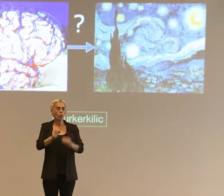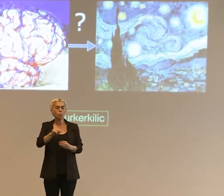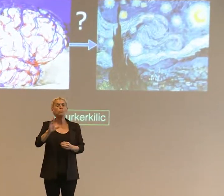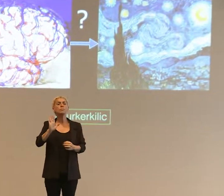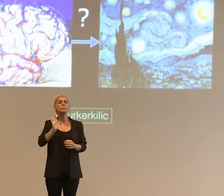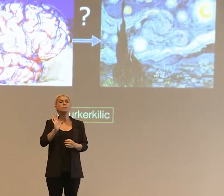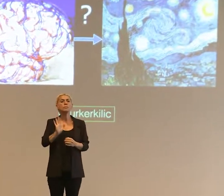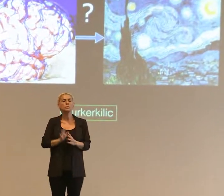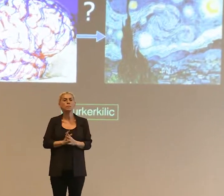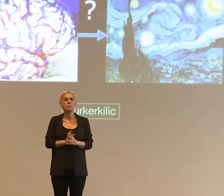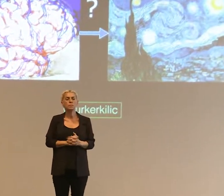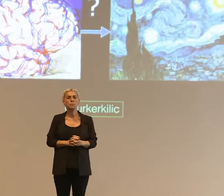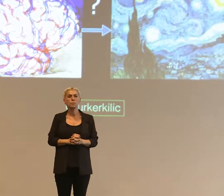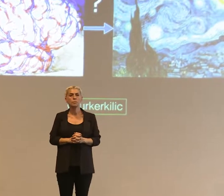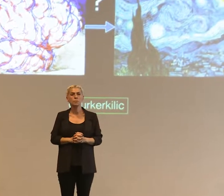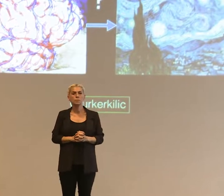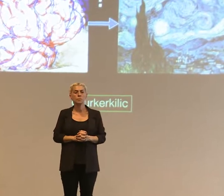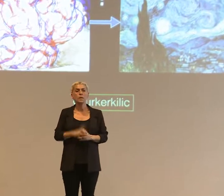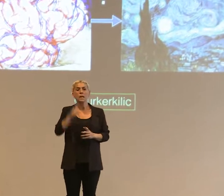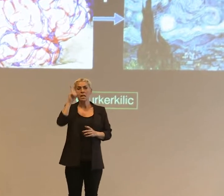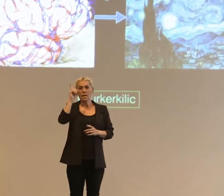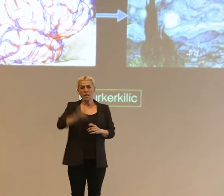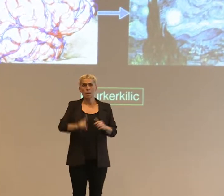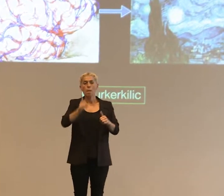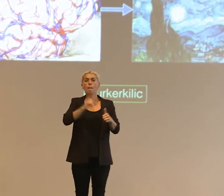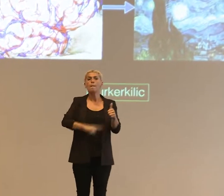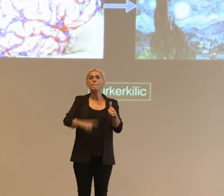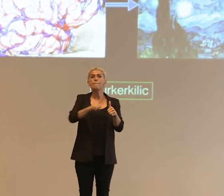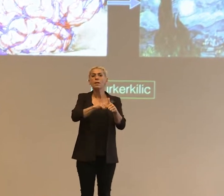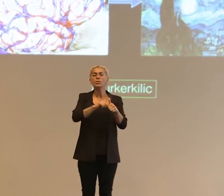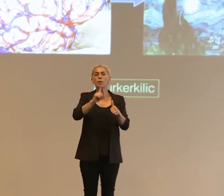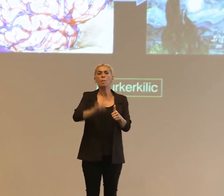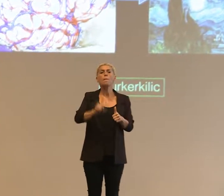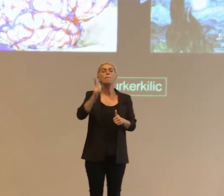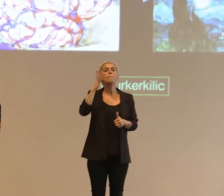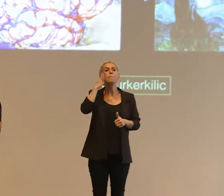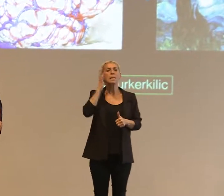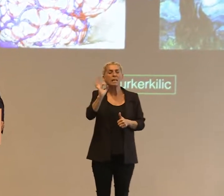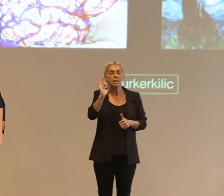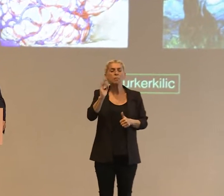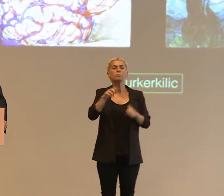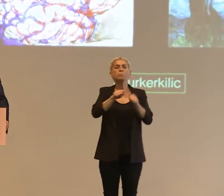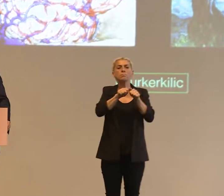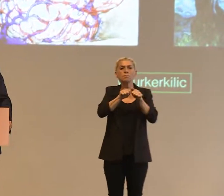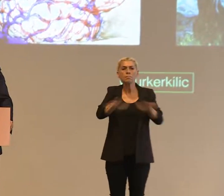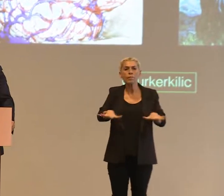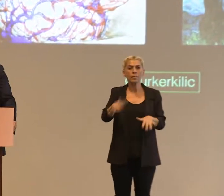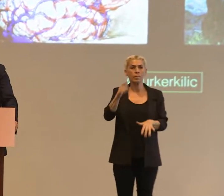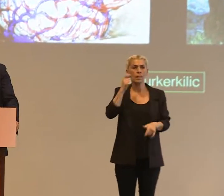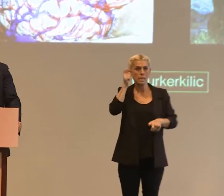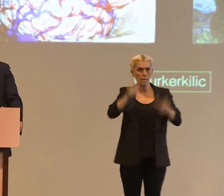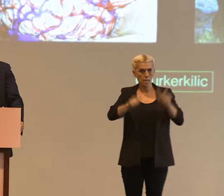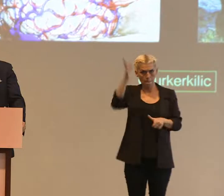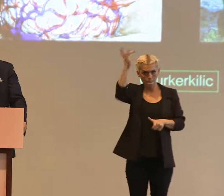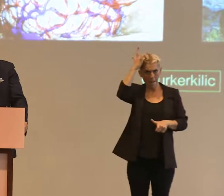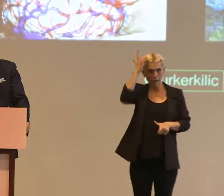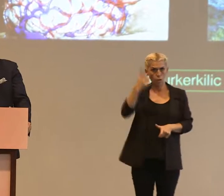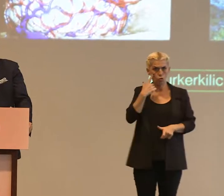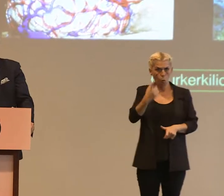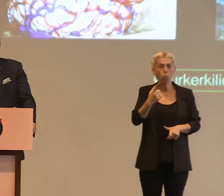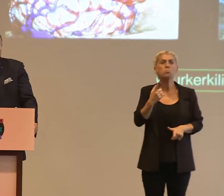how it represents uh or builds our conscious so that was our initial question